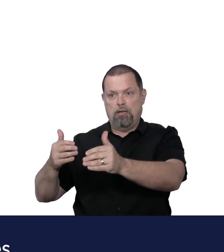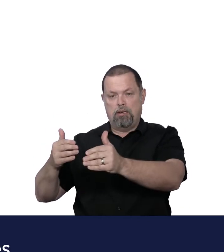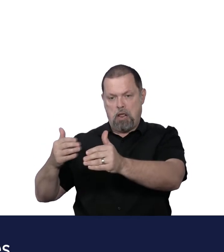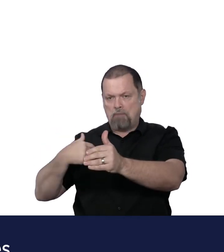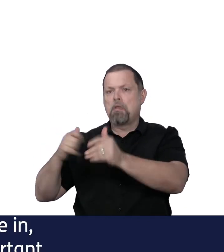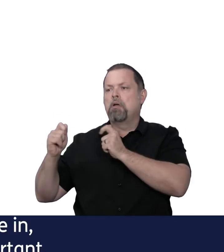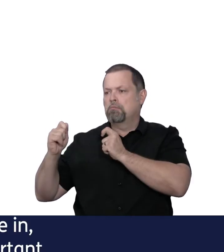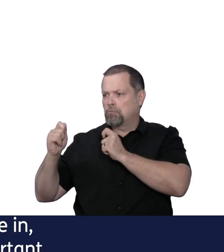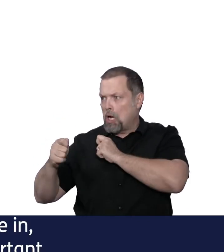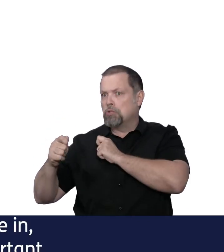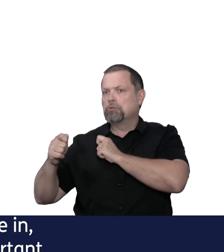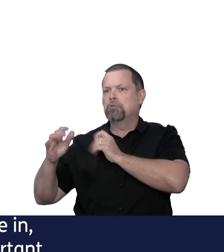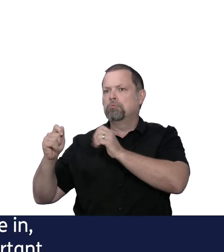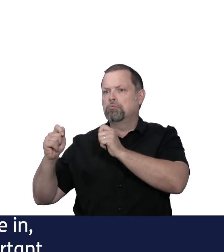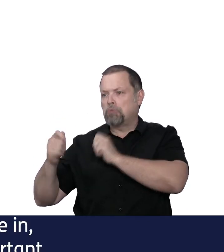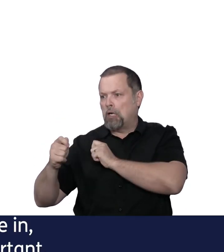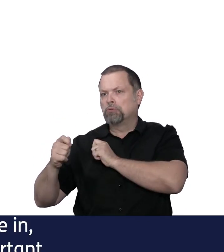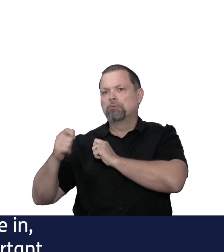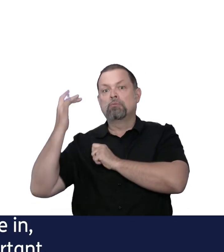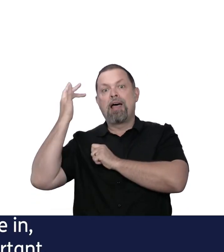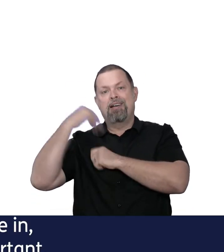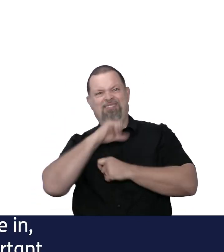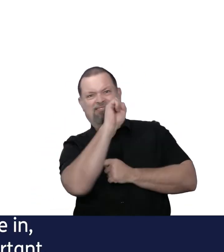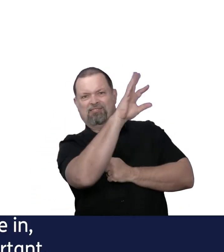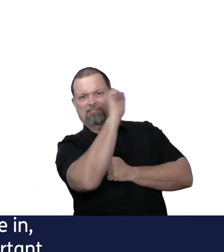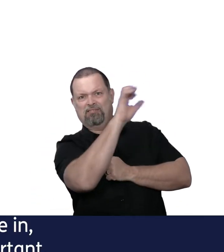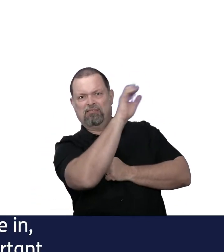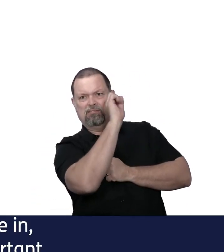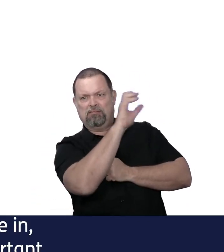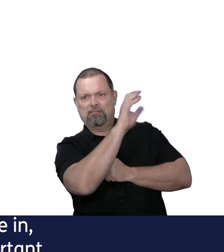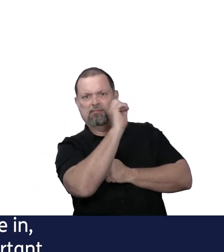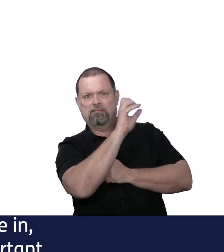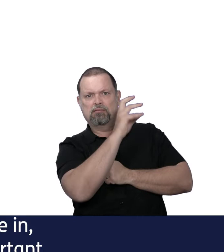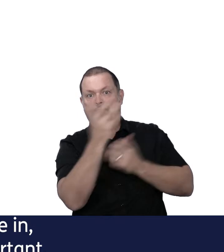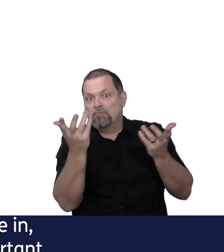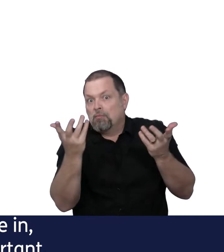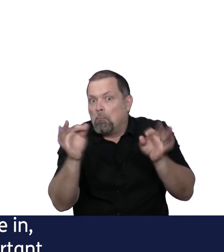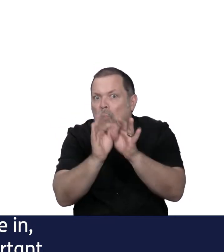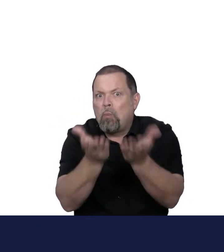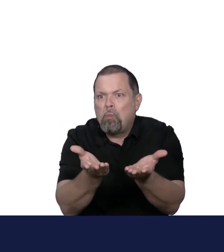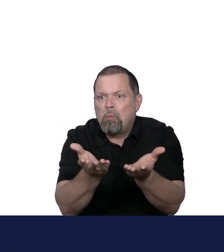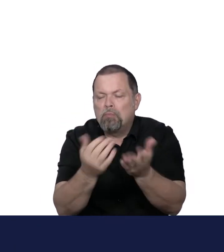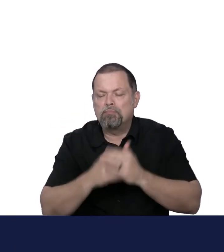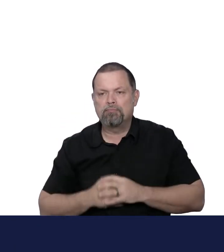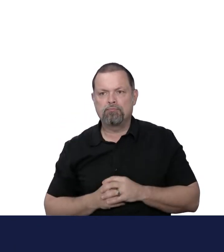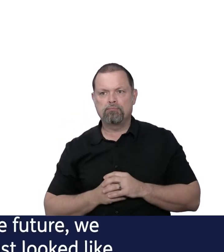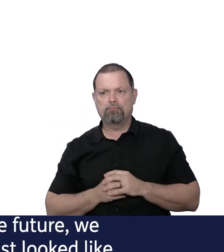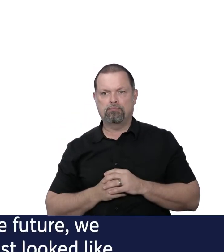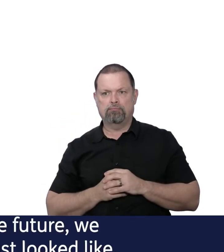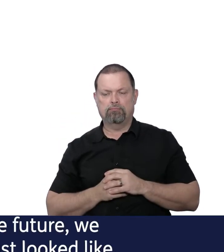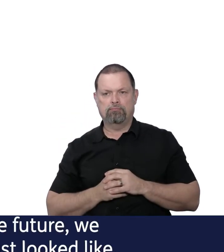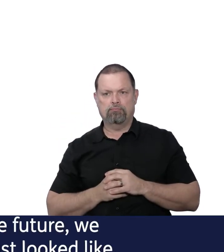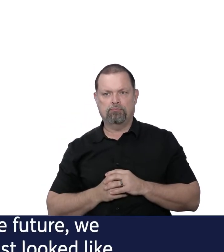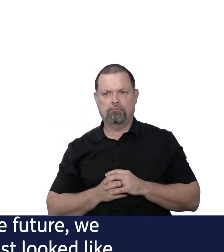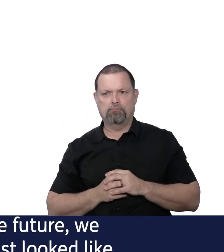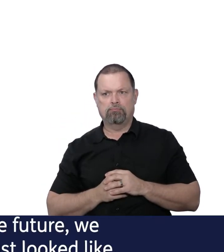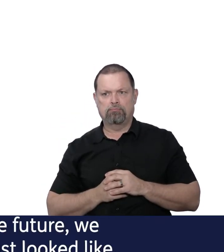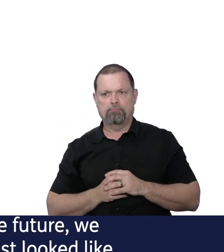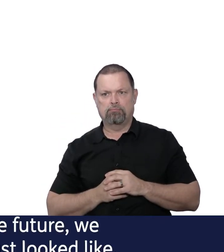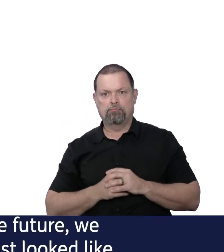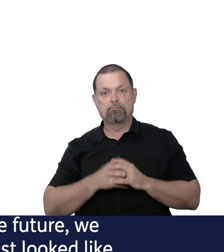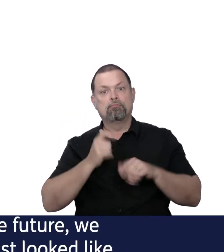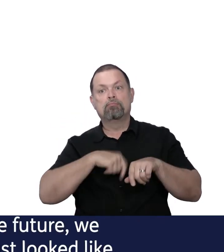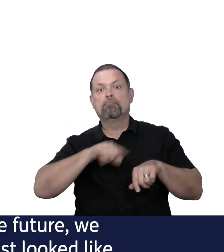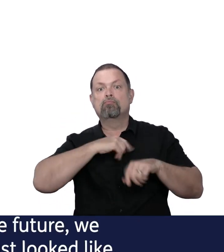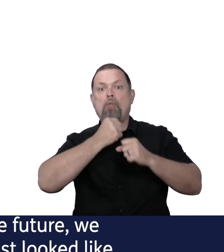significant changes that we had our voice in, and that's really important. Anytime we're looking